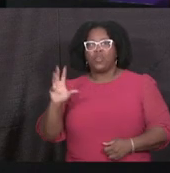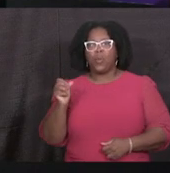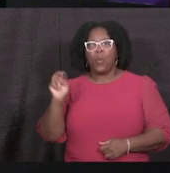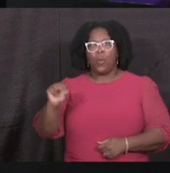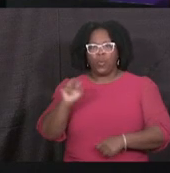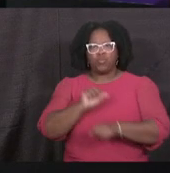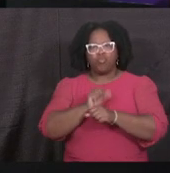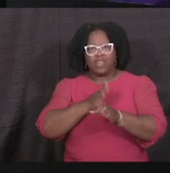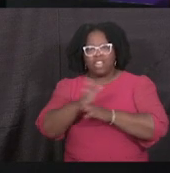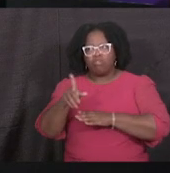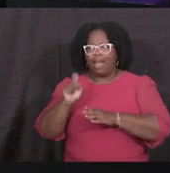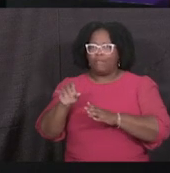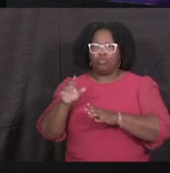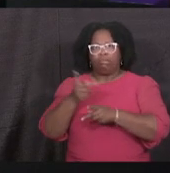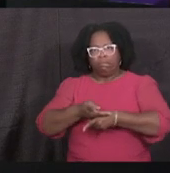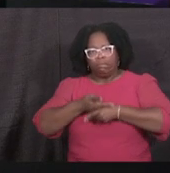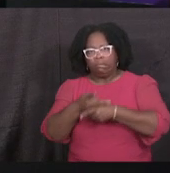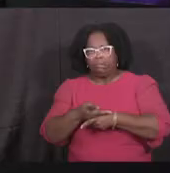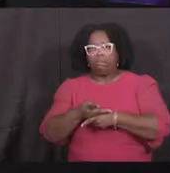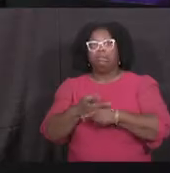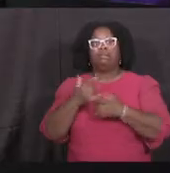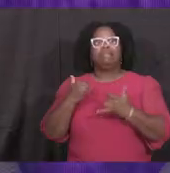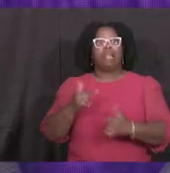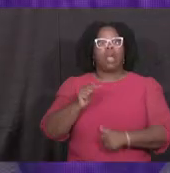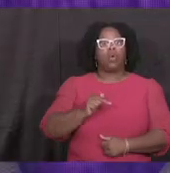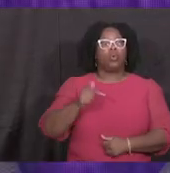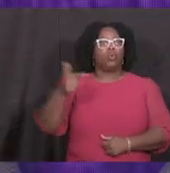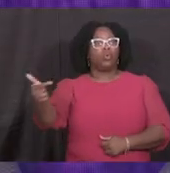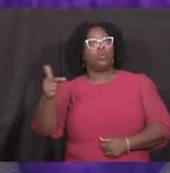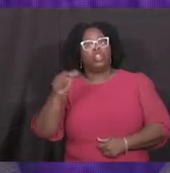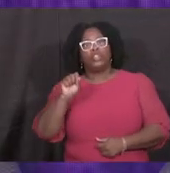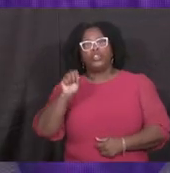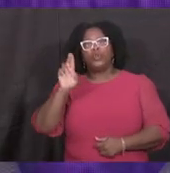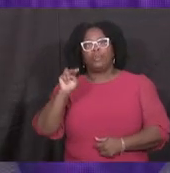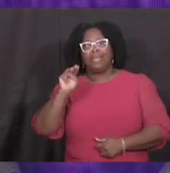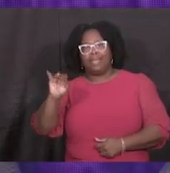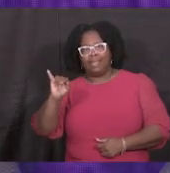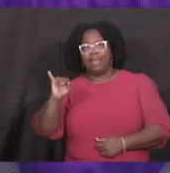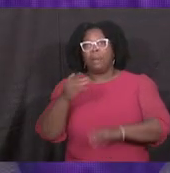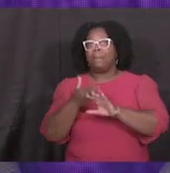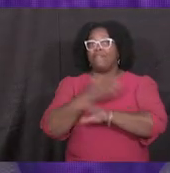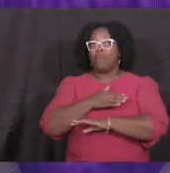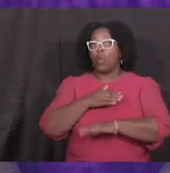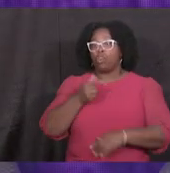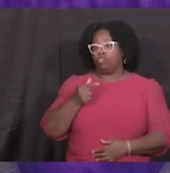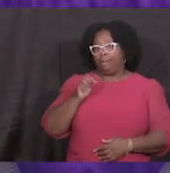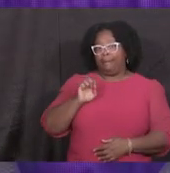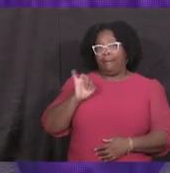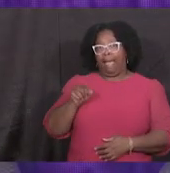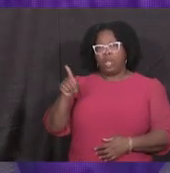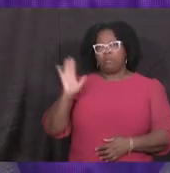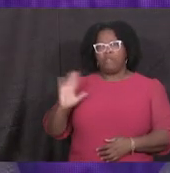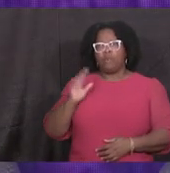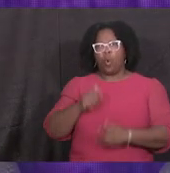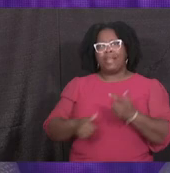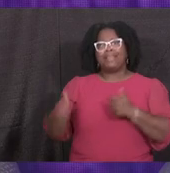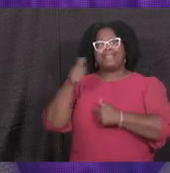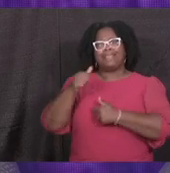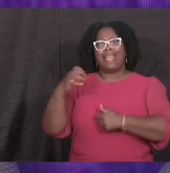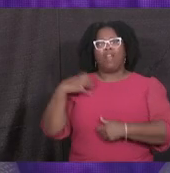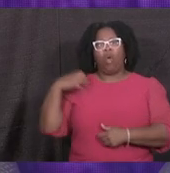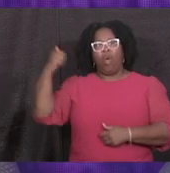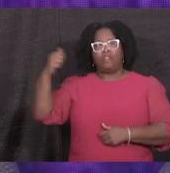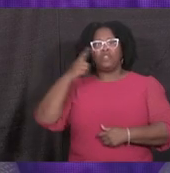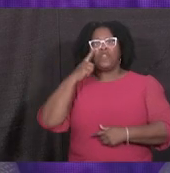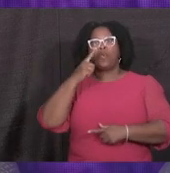take care of. Sumi, I wanted to turn it over to you, because before GEI, you served as the executive officer to the deputy mayor of